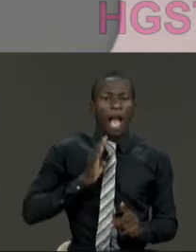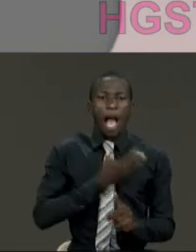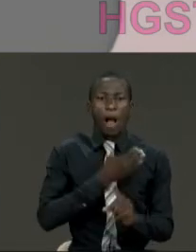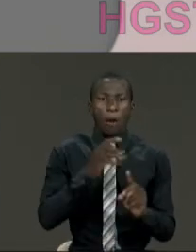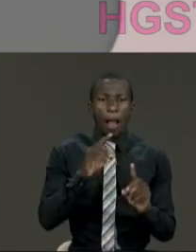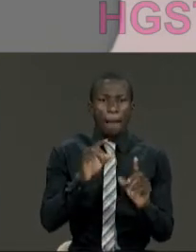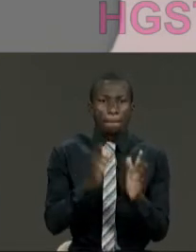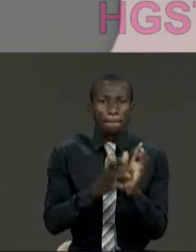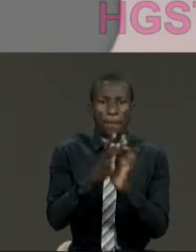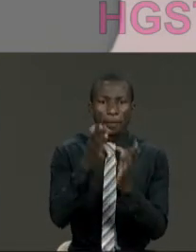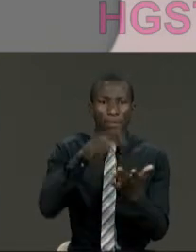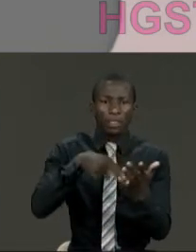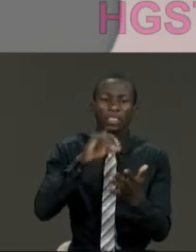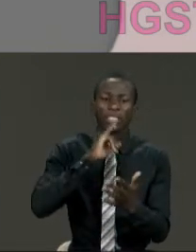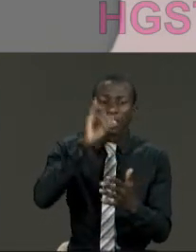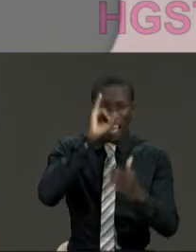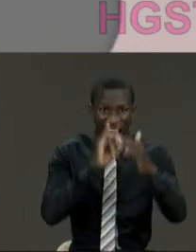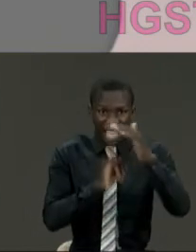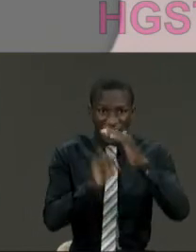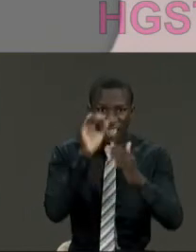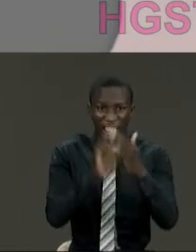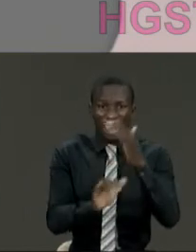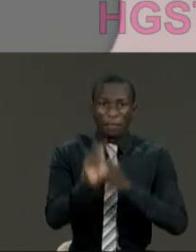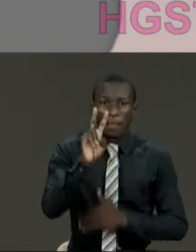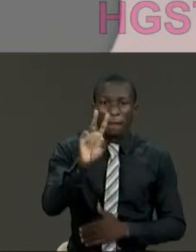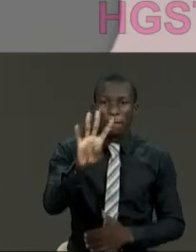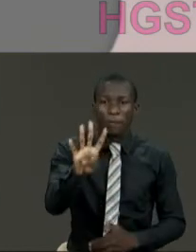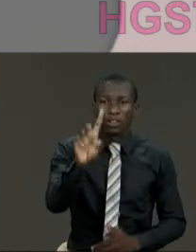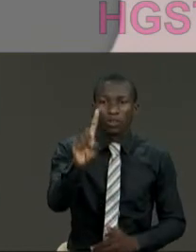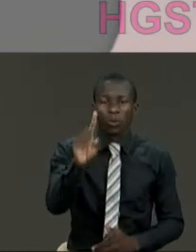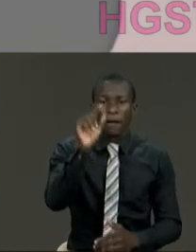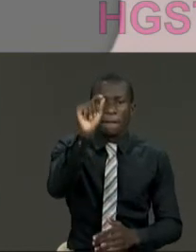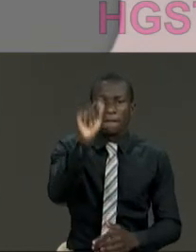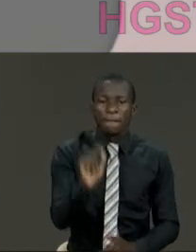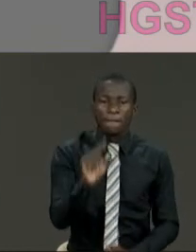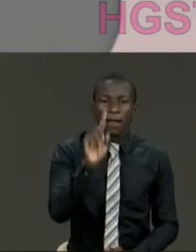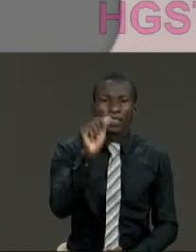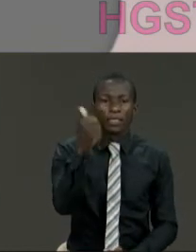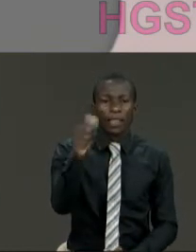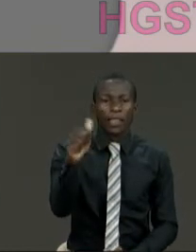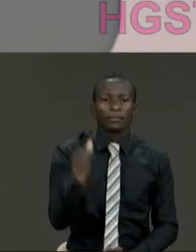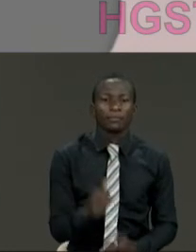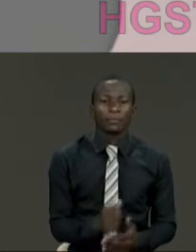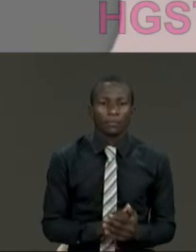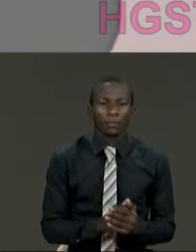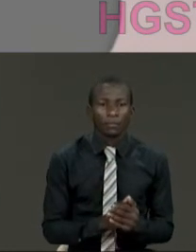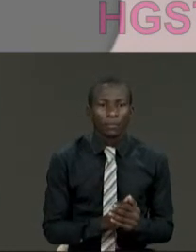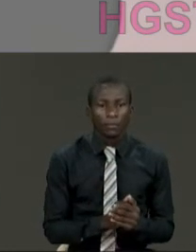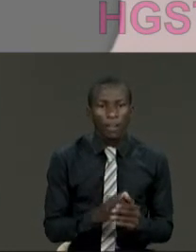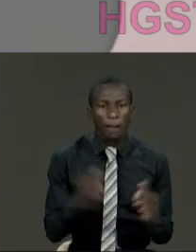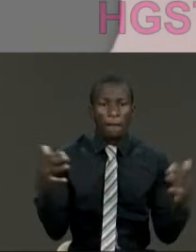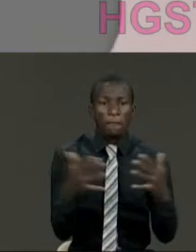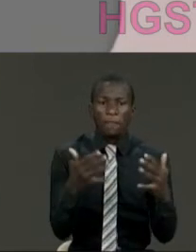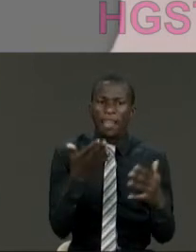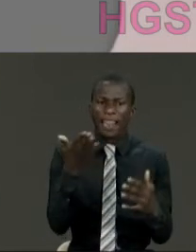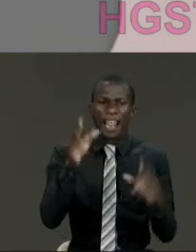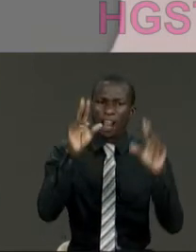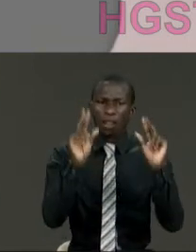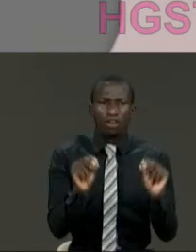taken from Isaiah chapter 41, verse 10. Isaiah 41, 10. Fear thou